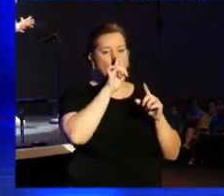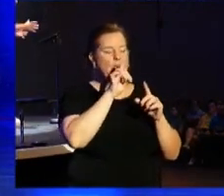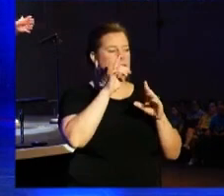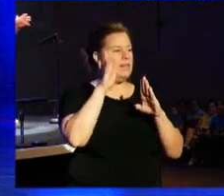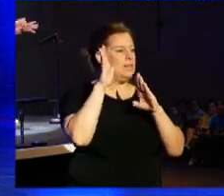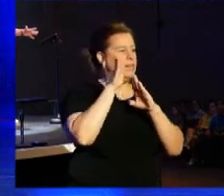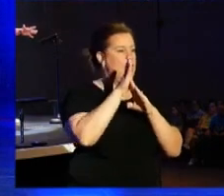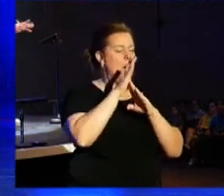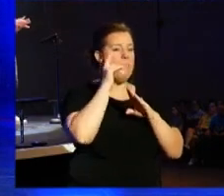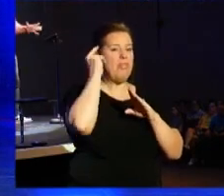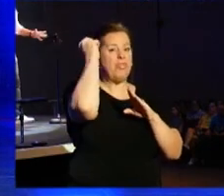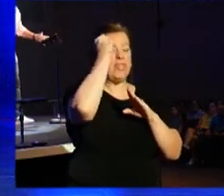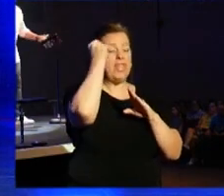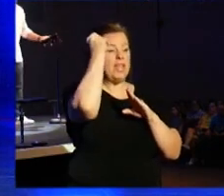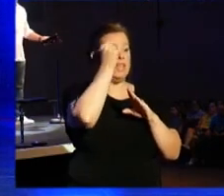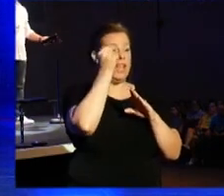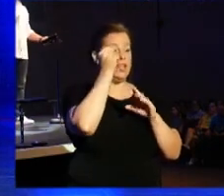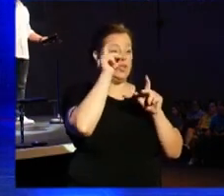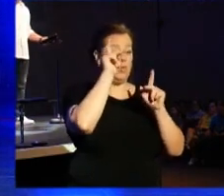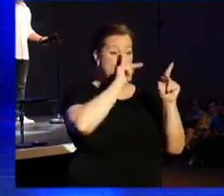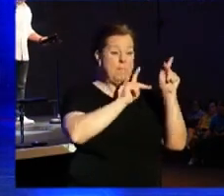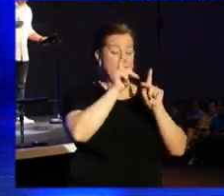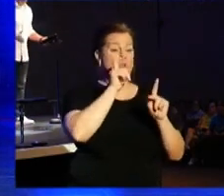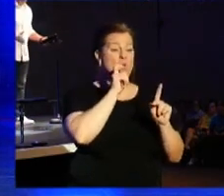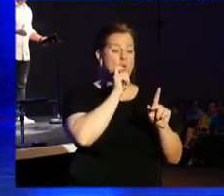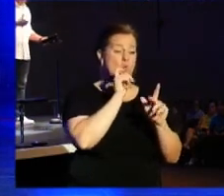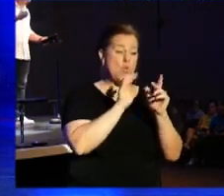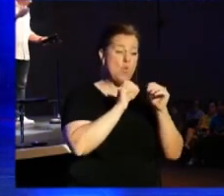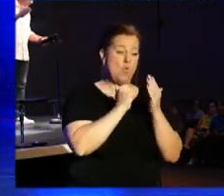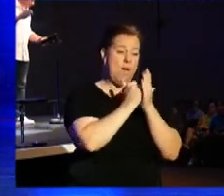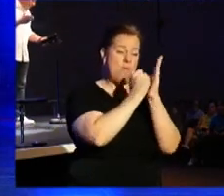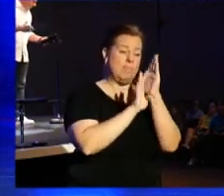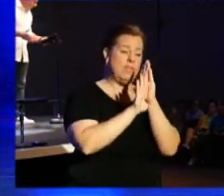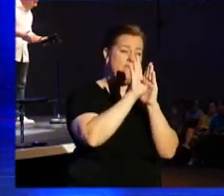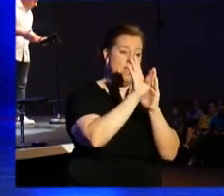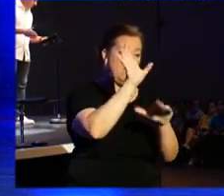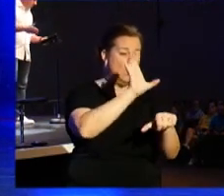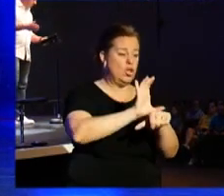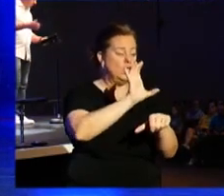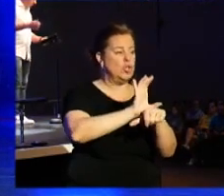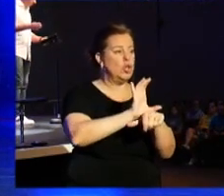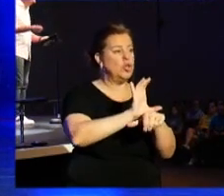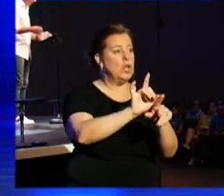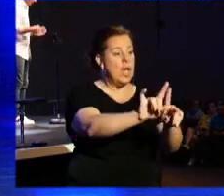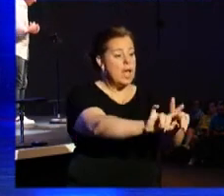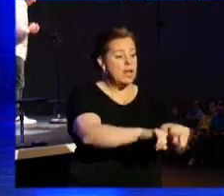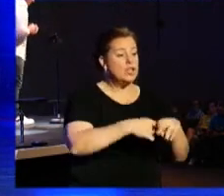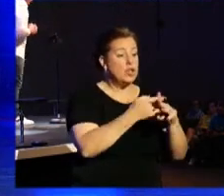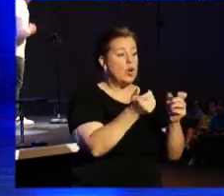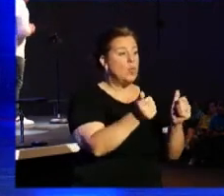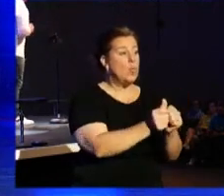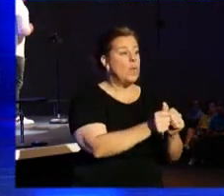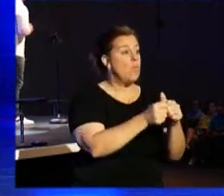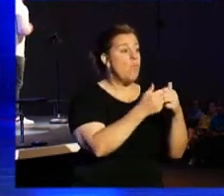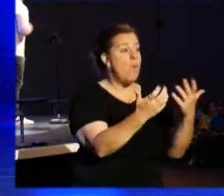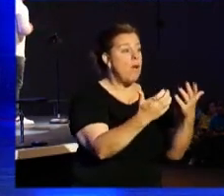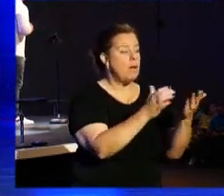to shape the history of the church. And it all started with kindness.